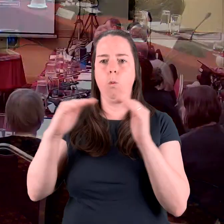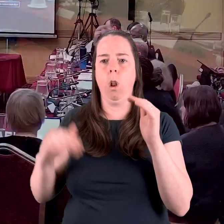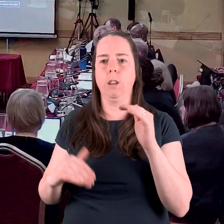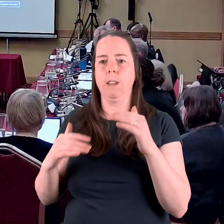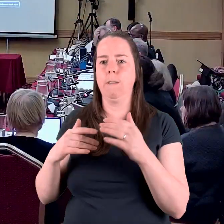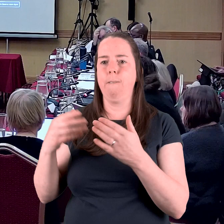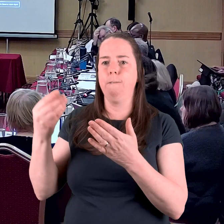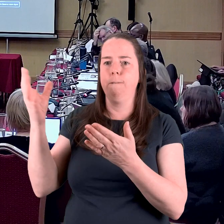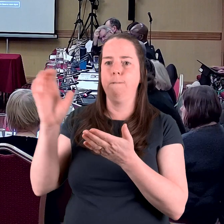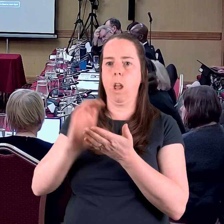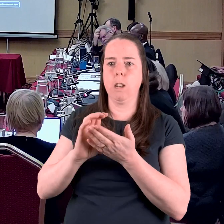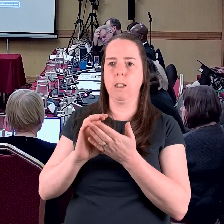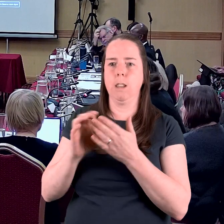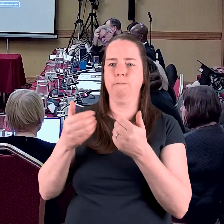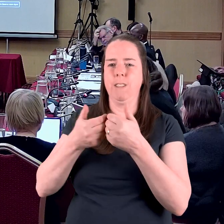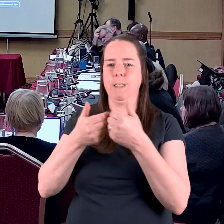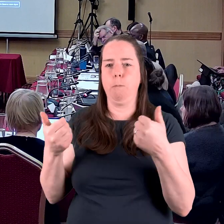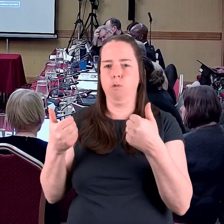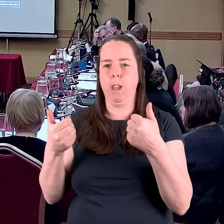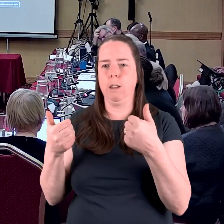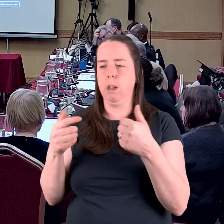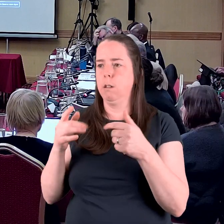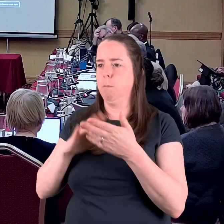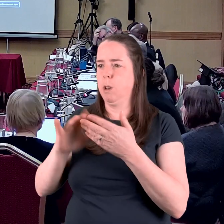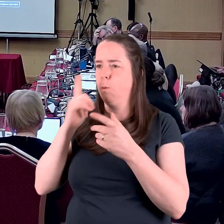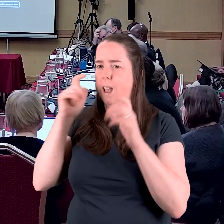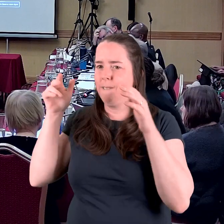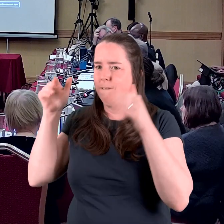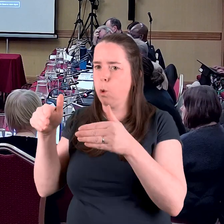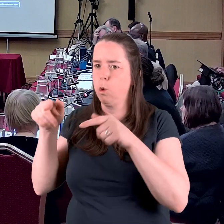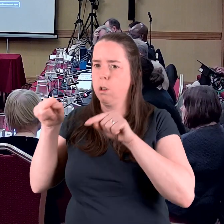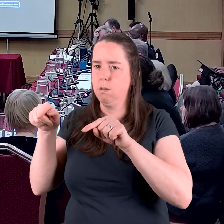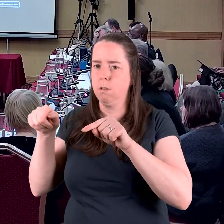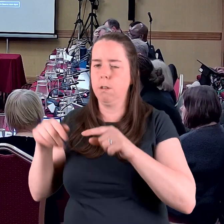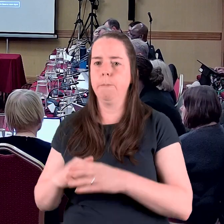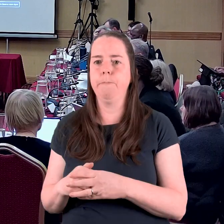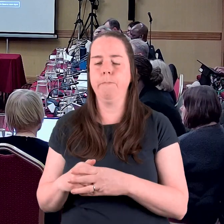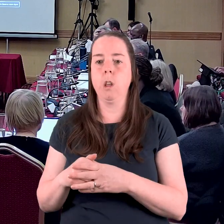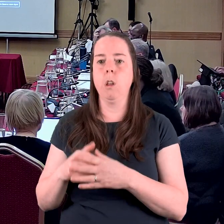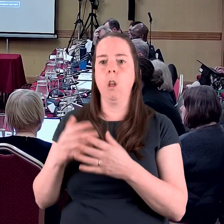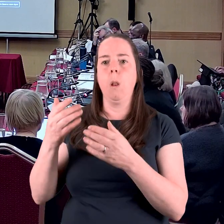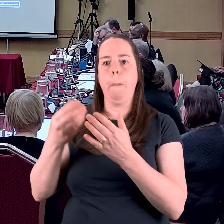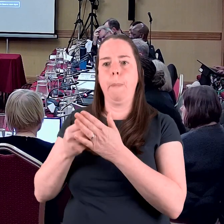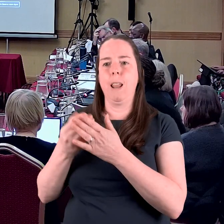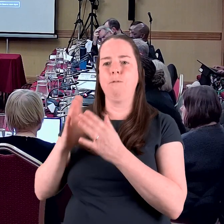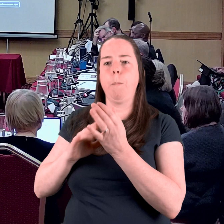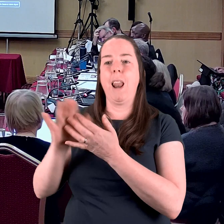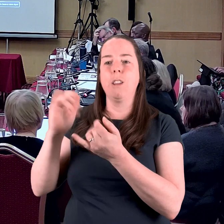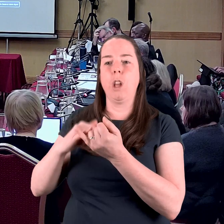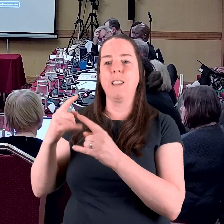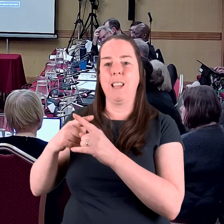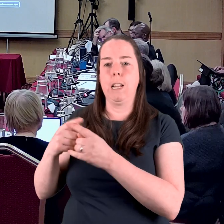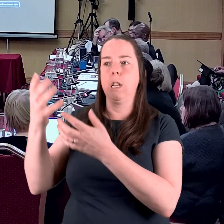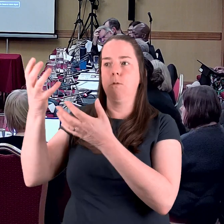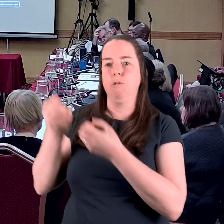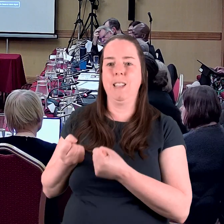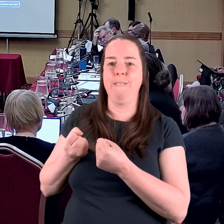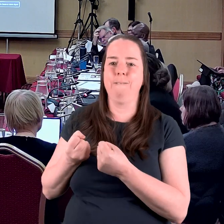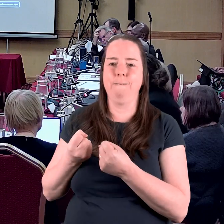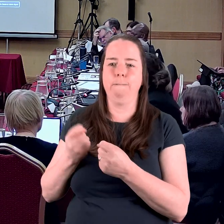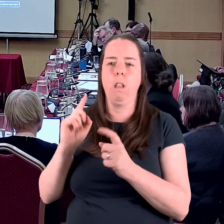we had health inequalities funds separated this time around to focus on issue around that. So we received money